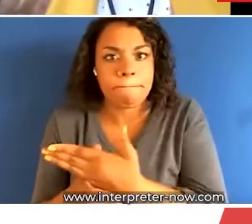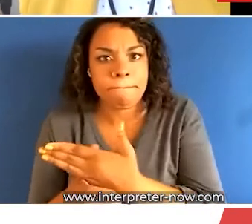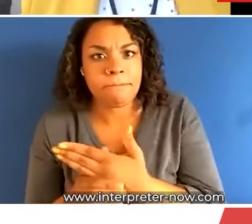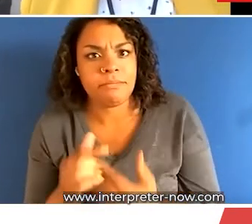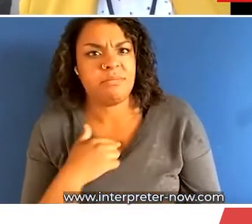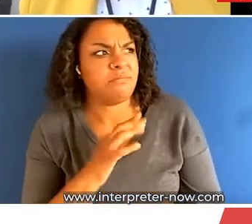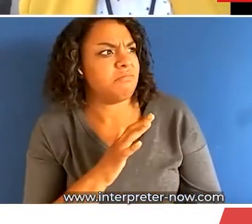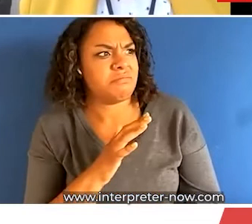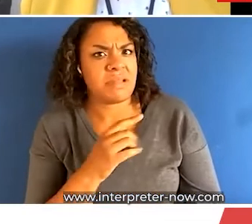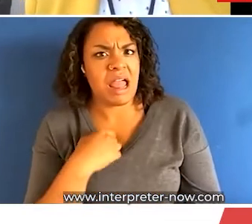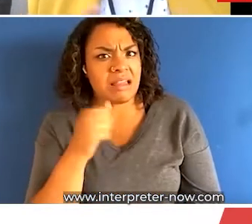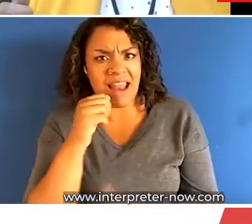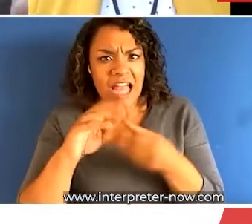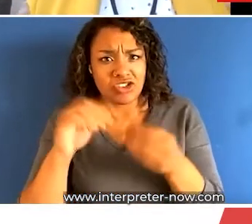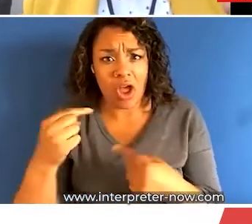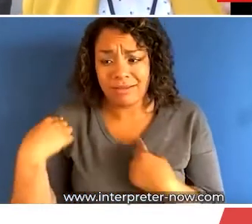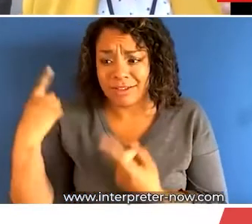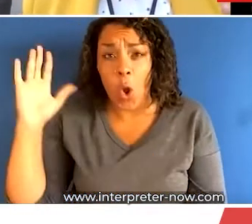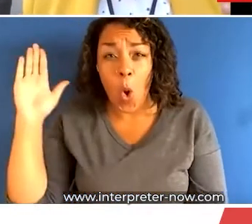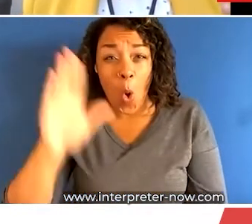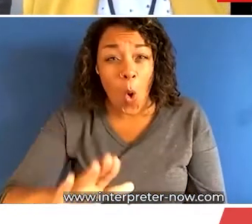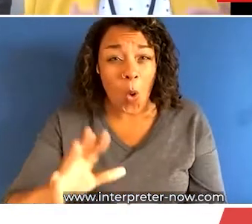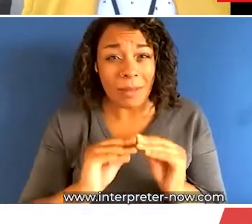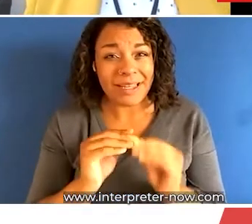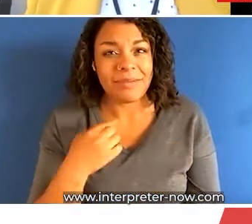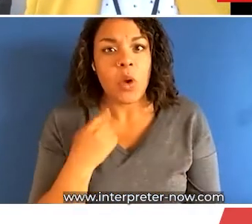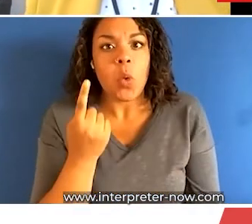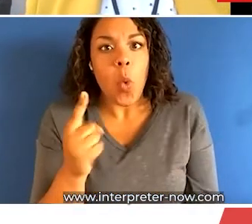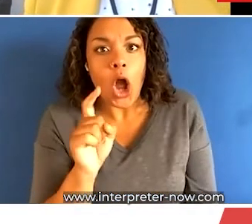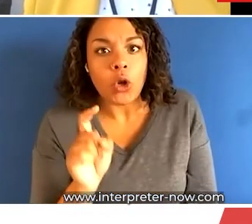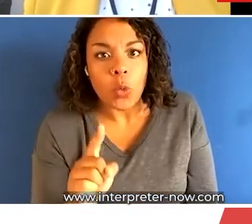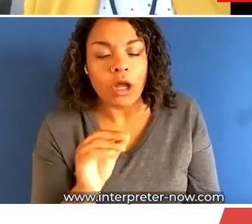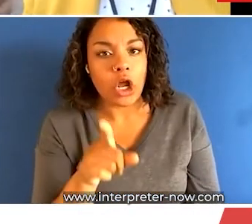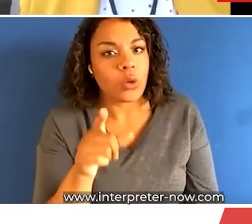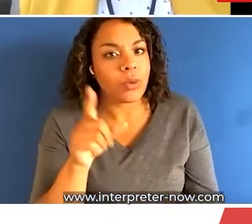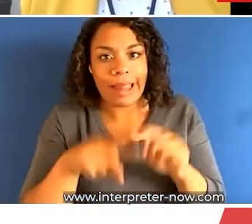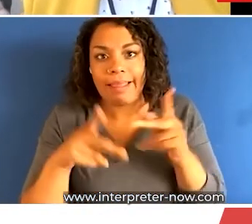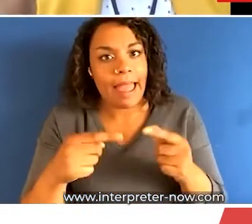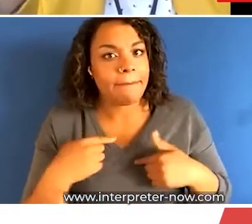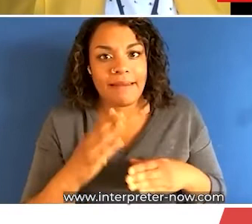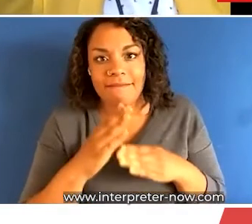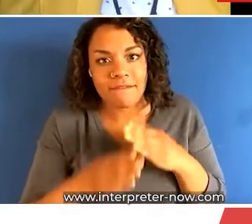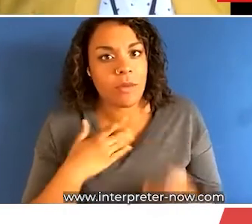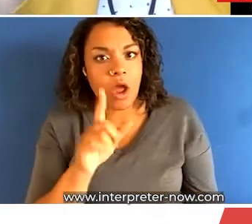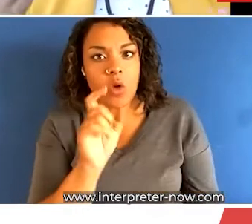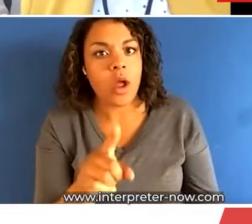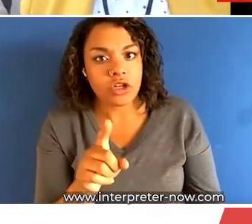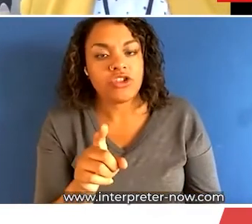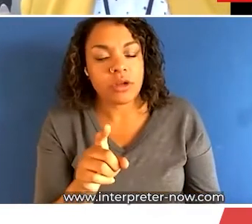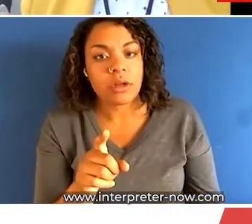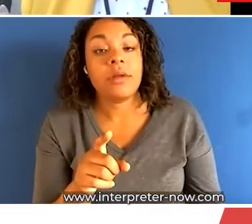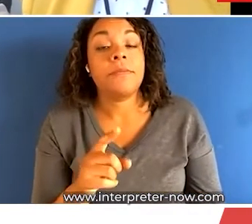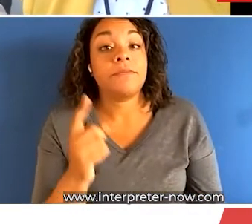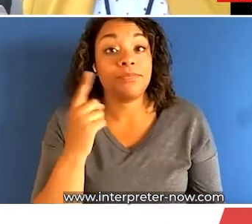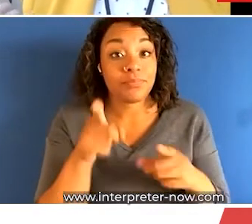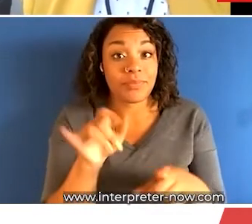have not talked at all during this meeting. This is like my one question. And you can't even just let me get the question in, right? And in that